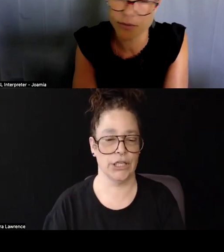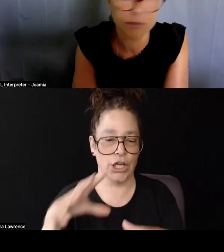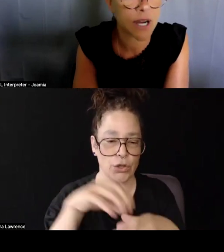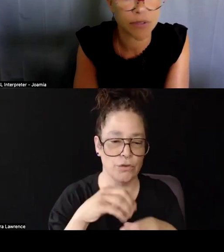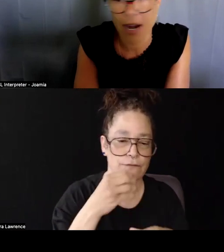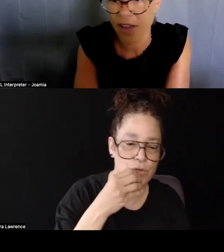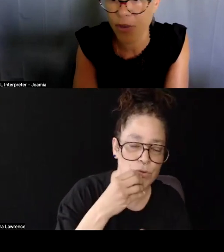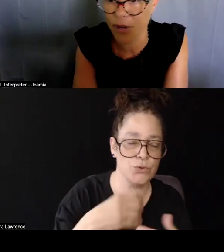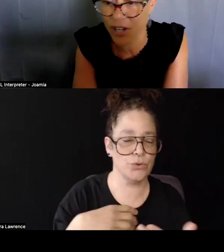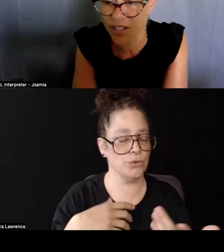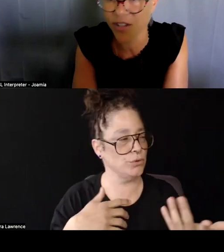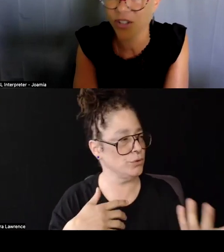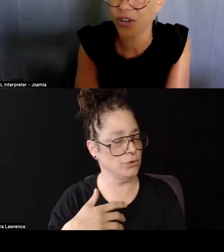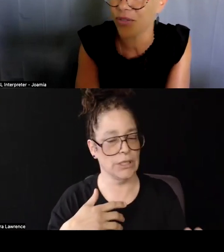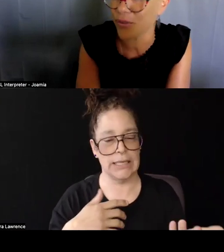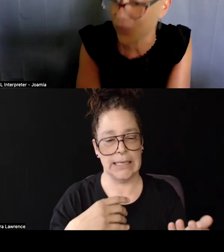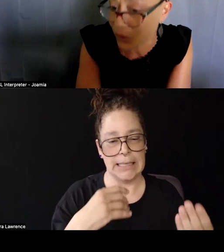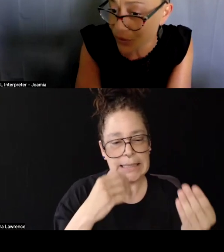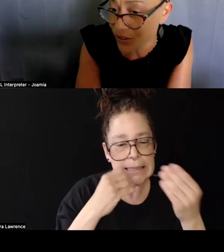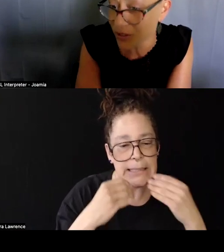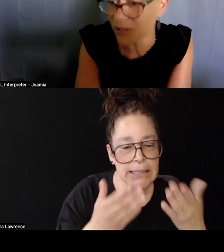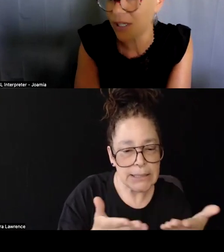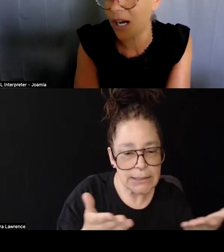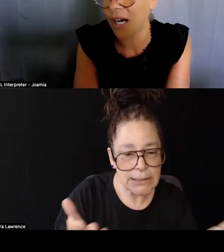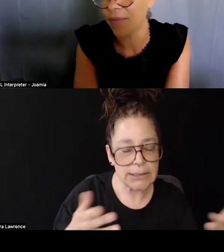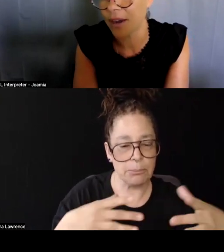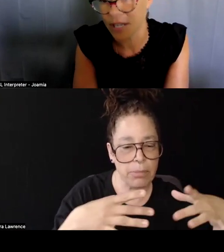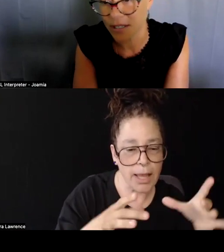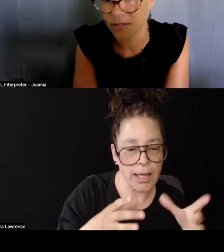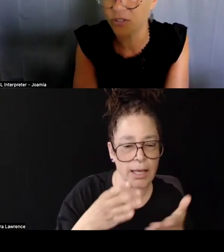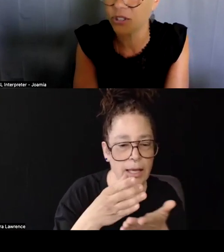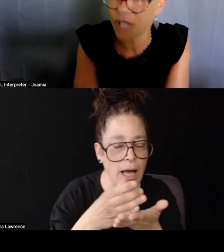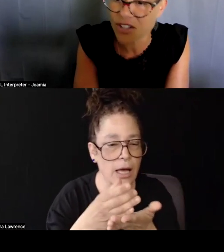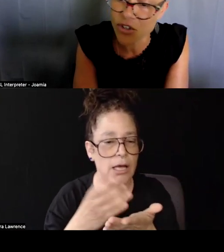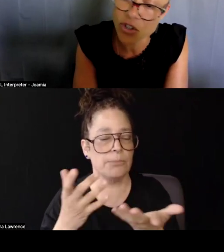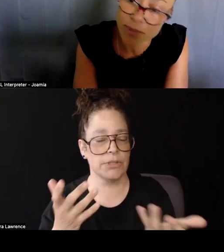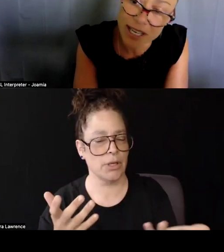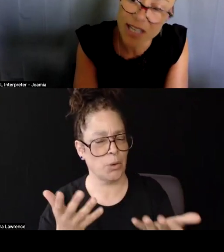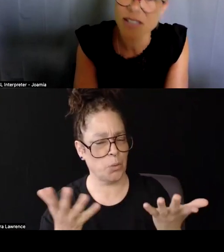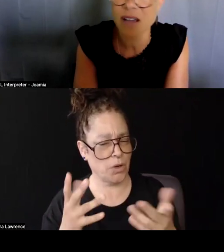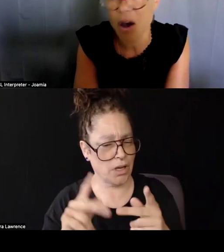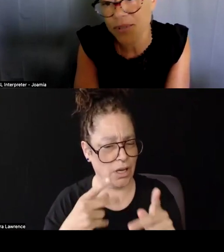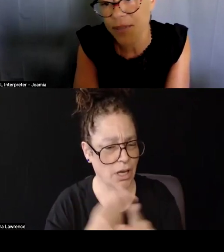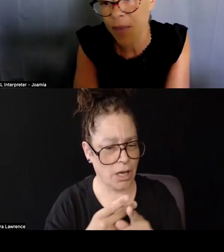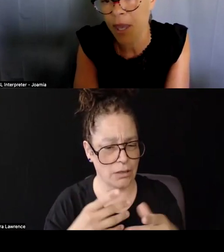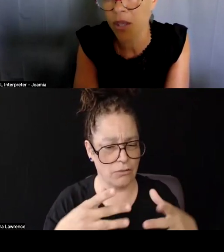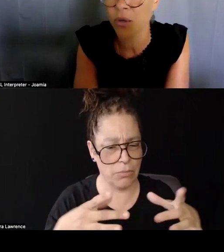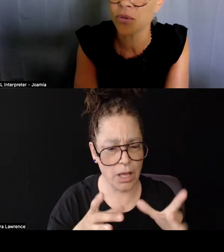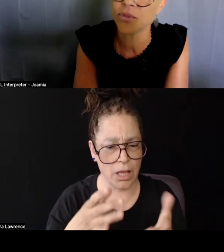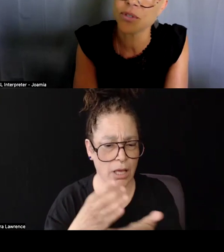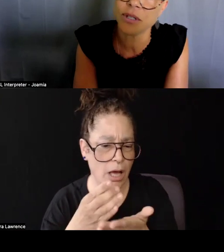from a variety of communities, including the foods that are eaten, utensils, plates, cups that